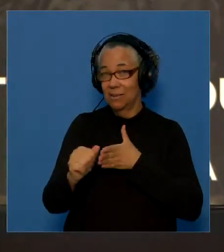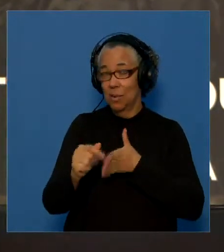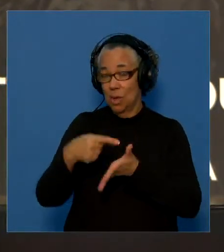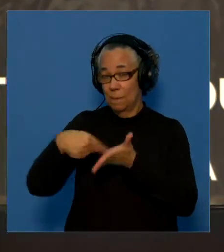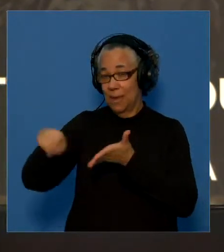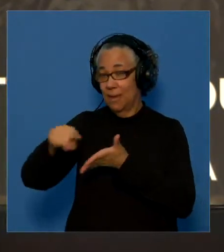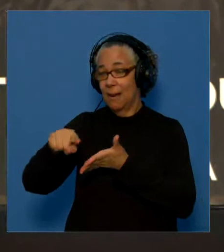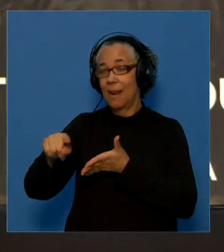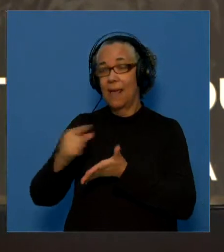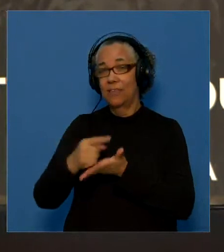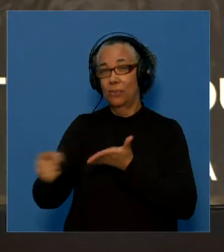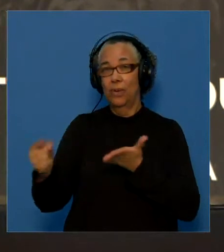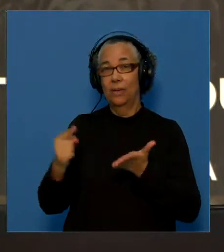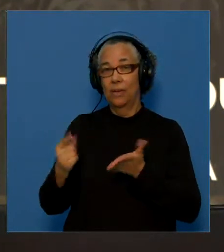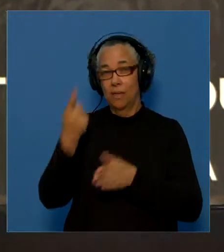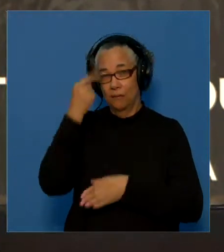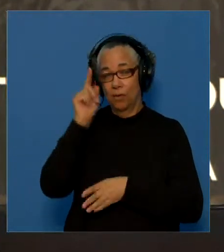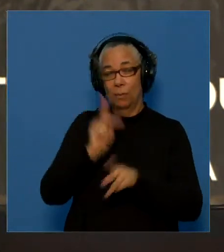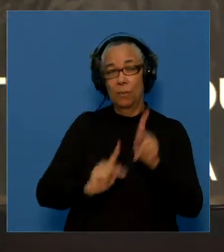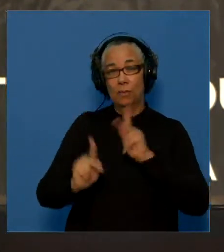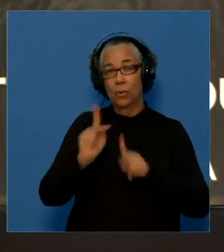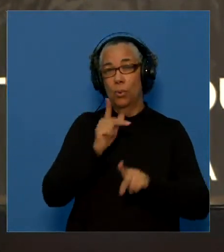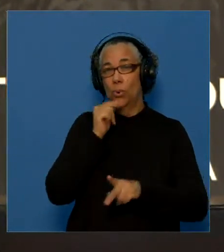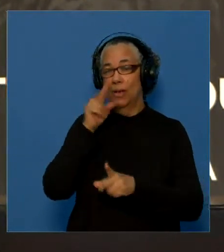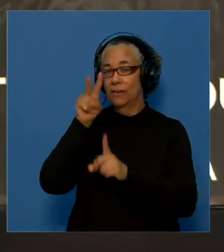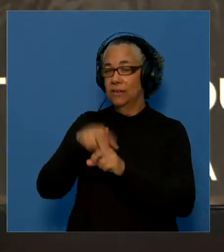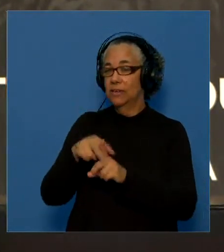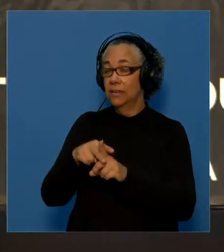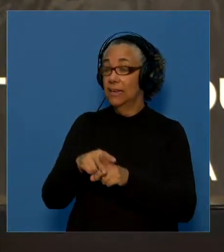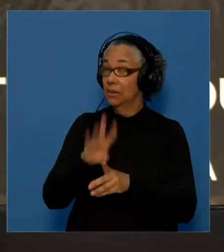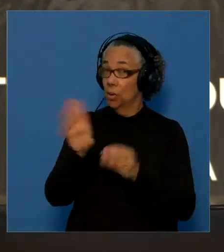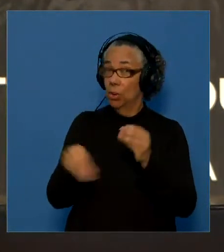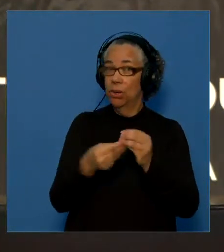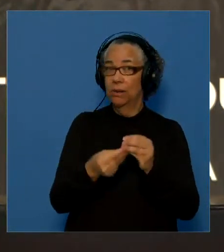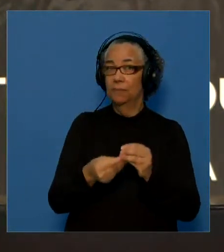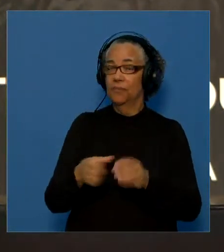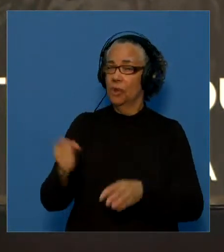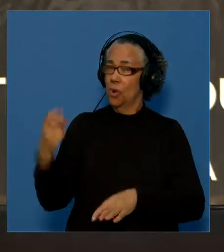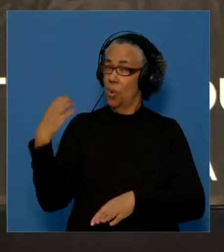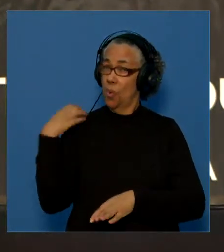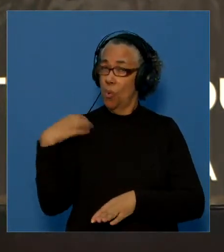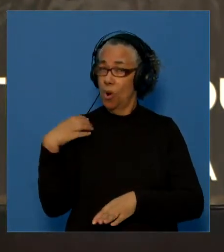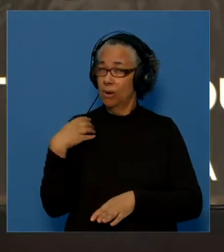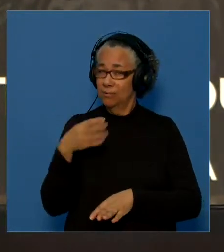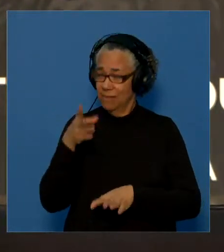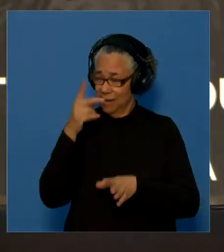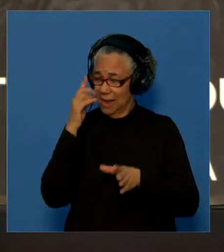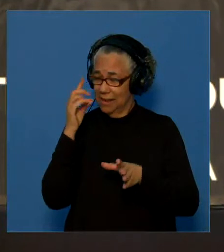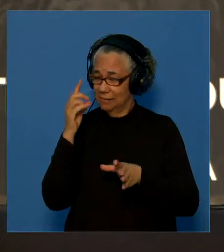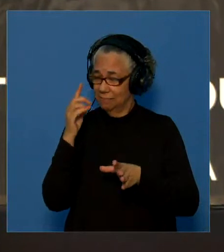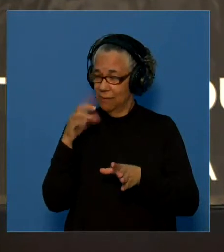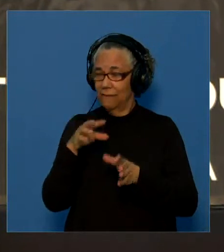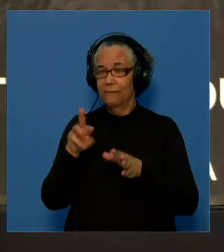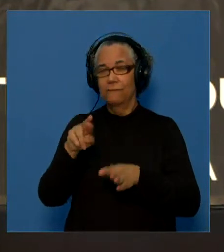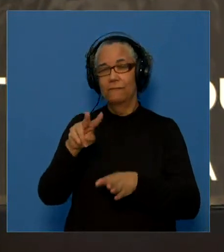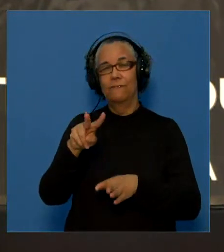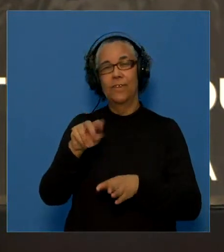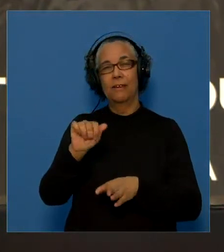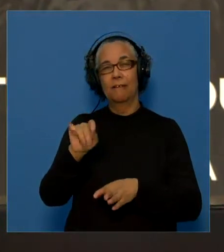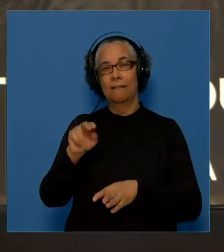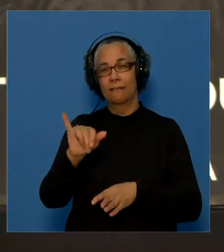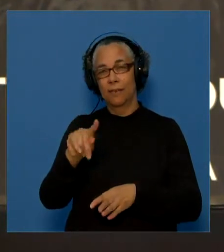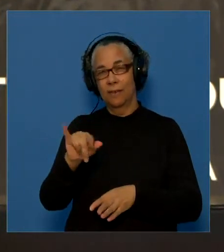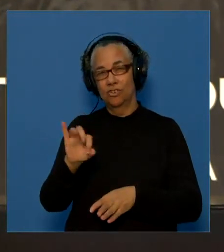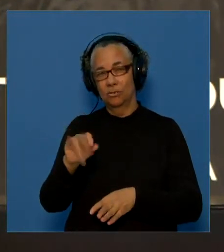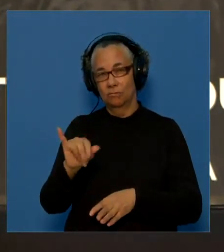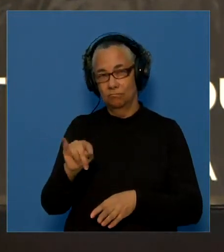completed application submissions, including employer verification. Additional payments were made this week, and those that have been